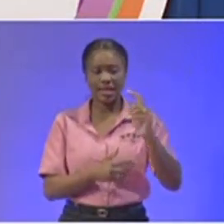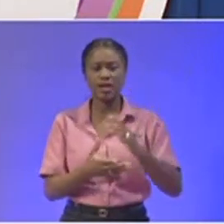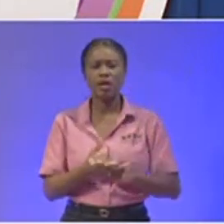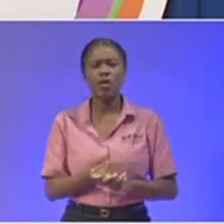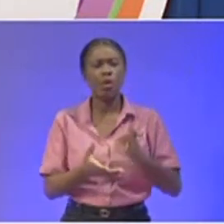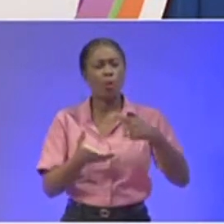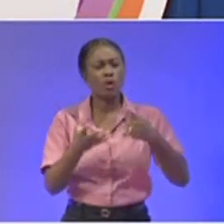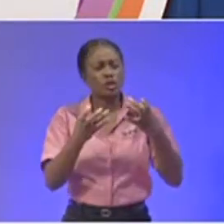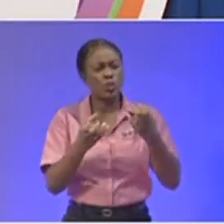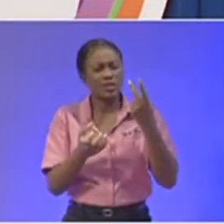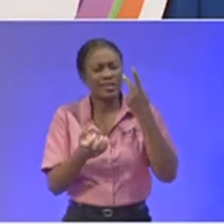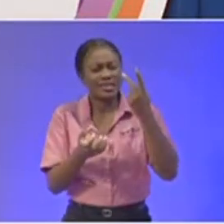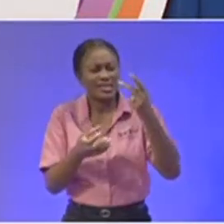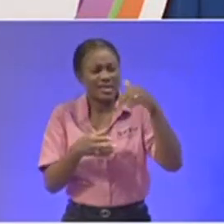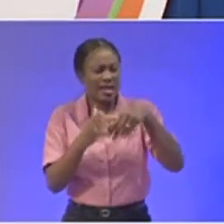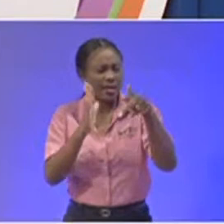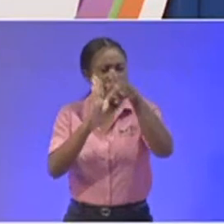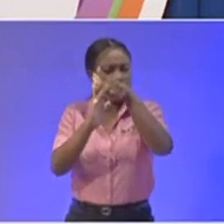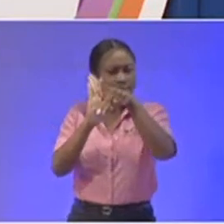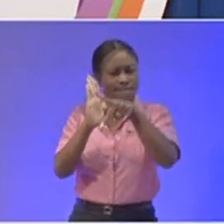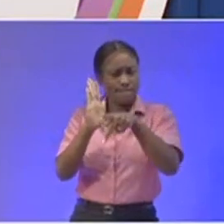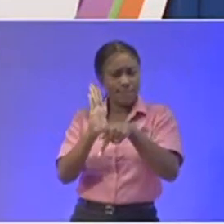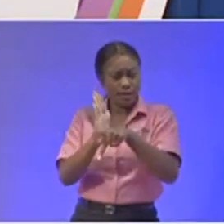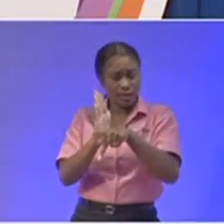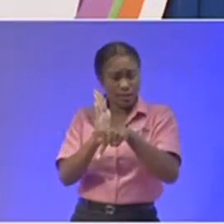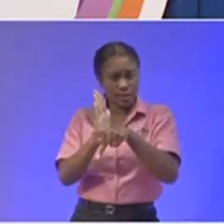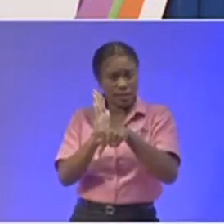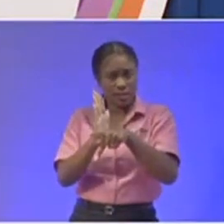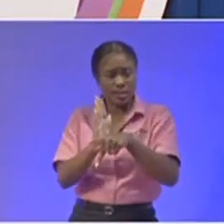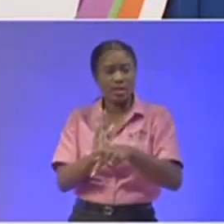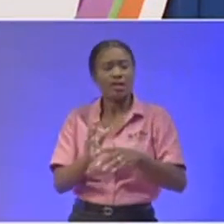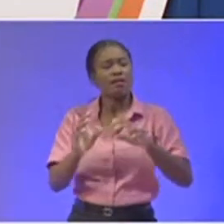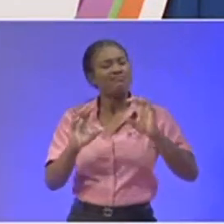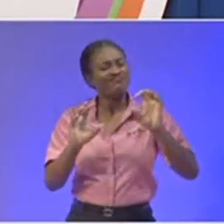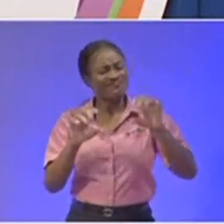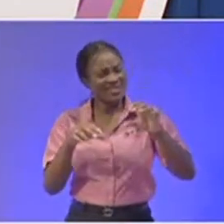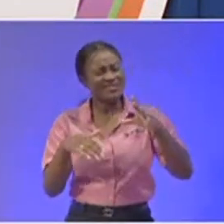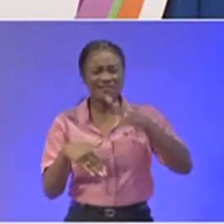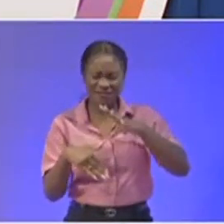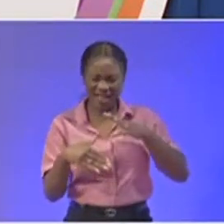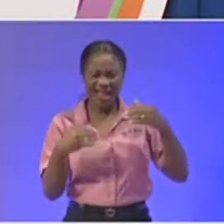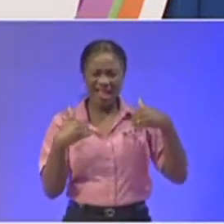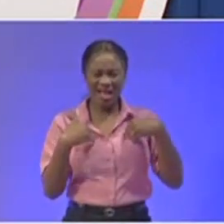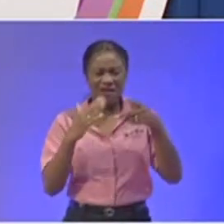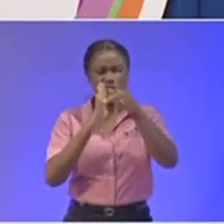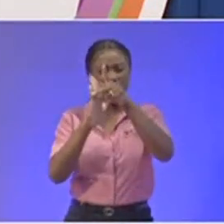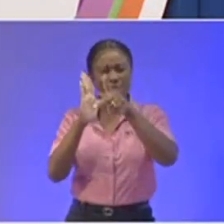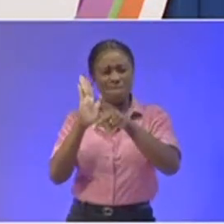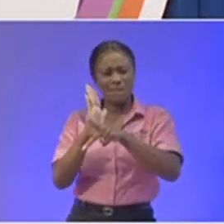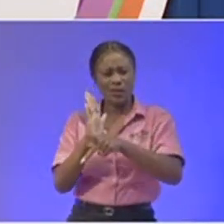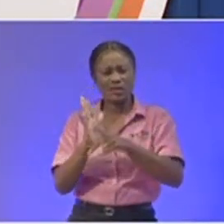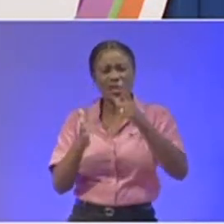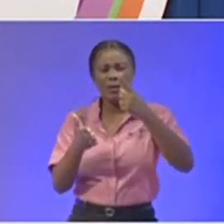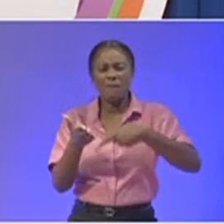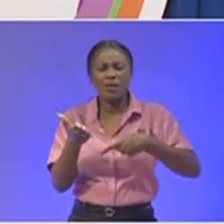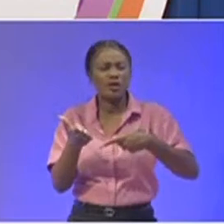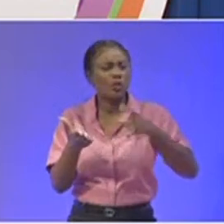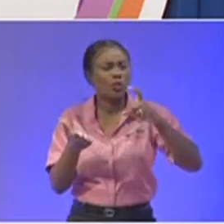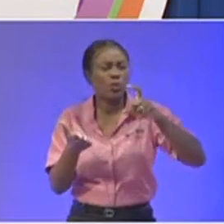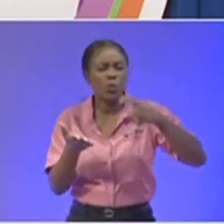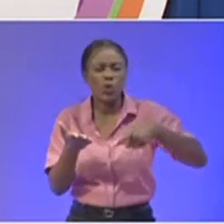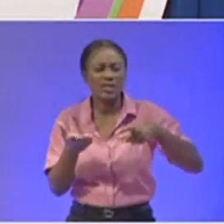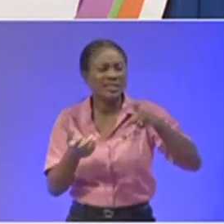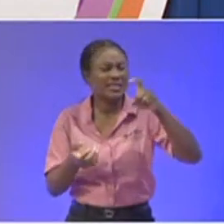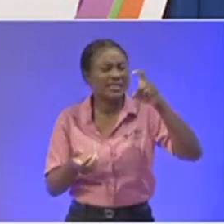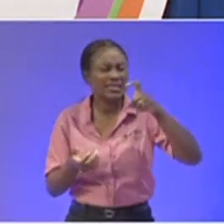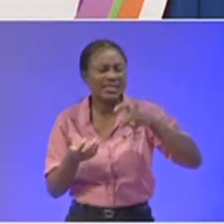that policy. But it is all well and good to have a policy. But what are some of those things that are needed to ensure